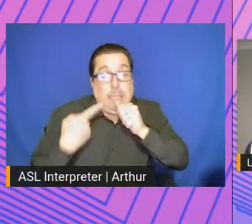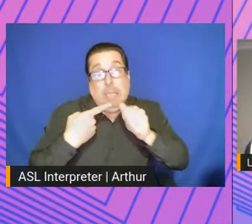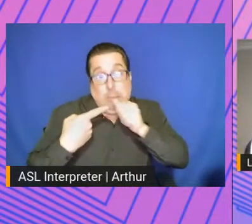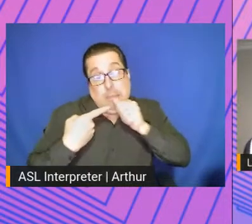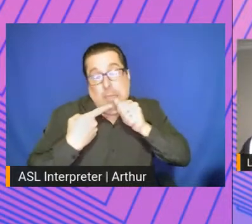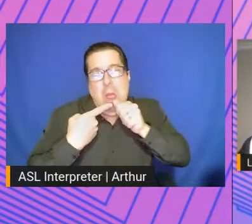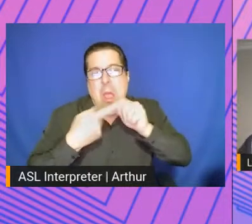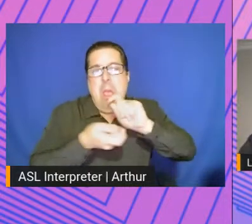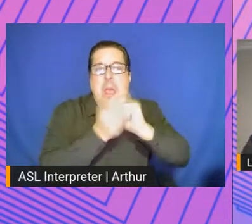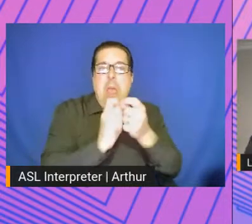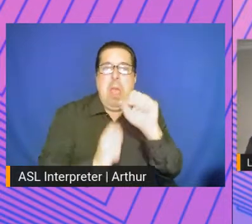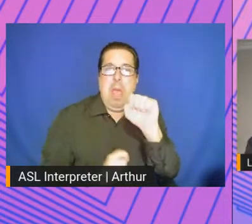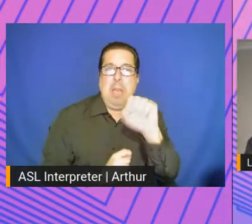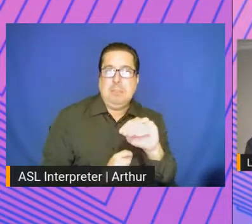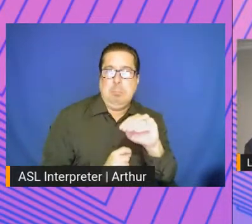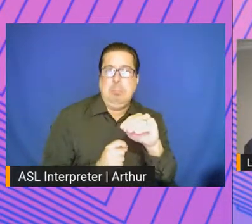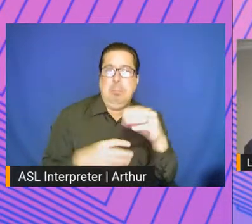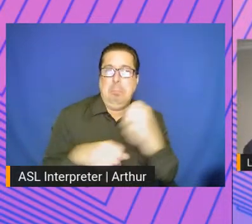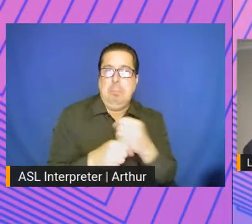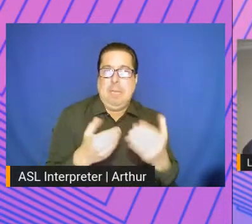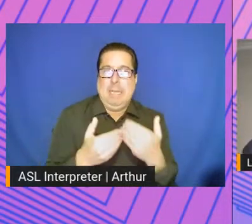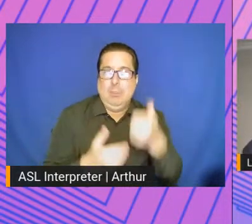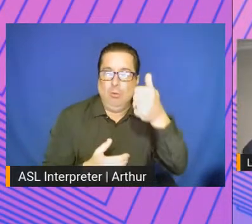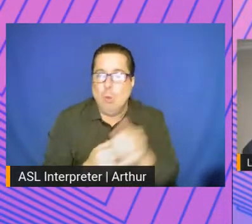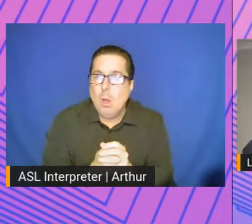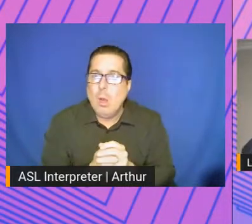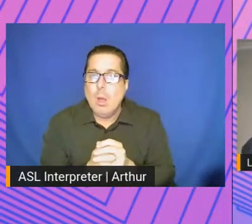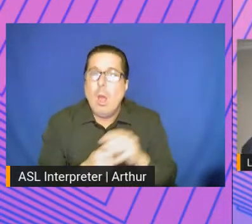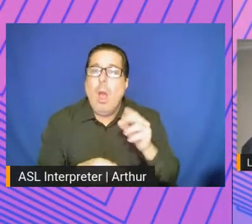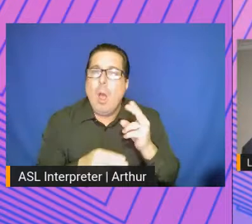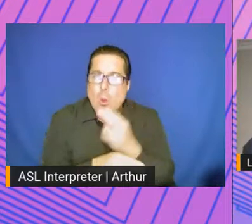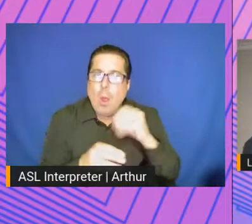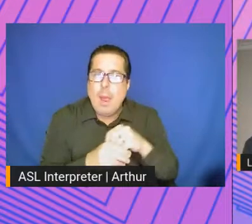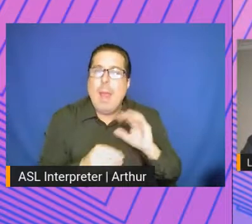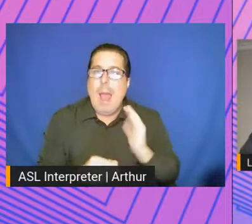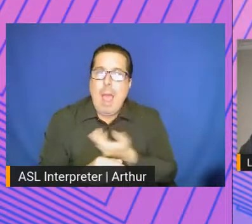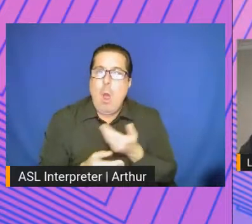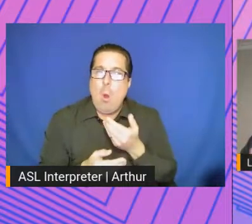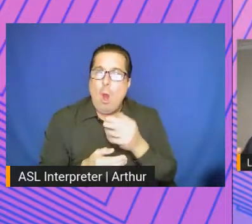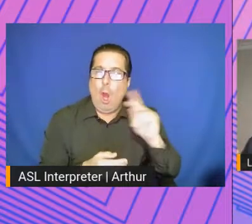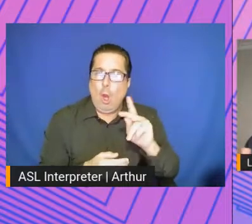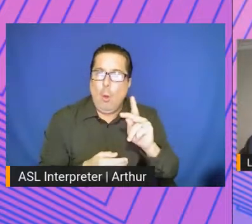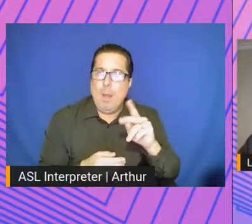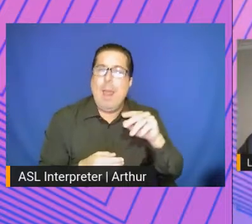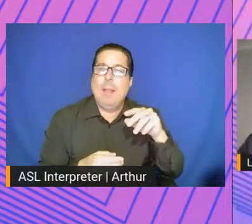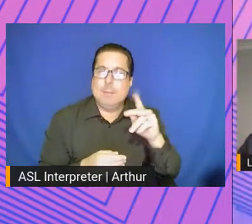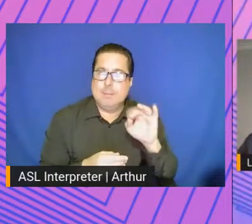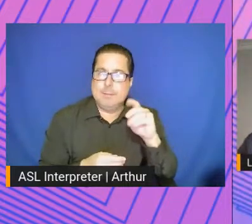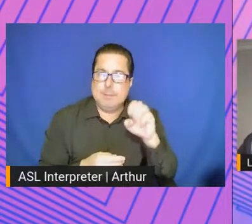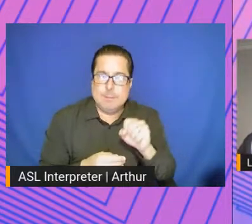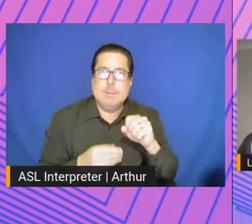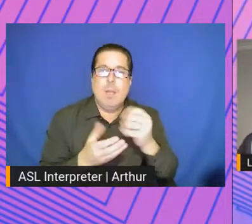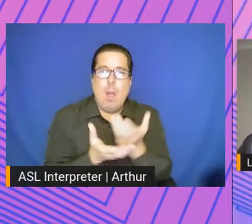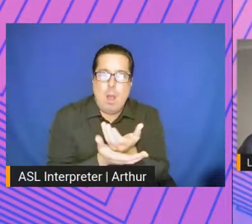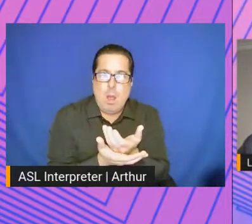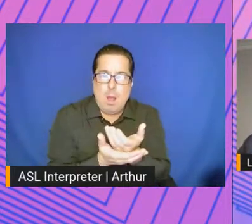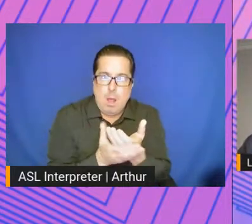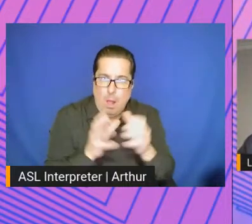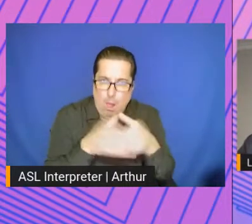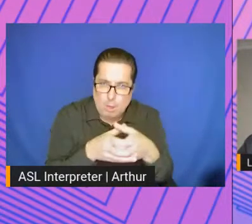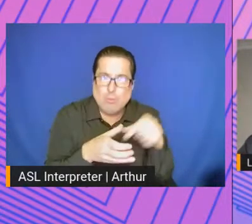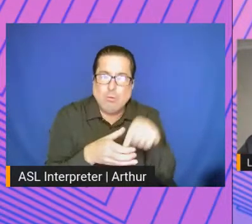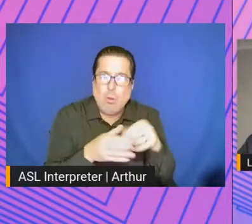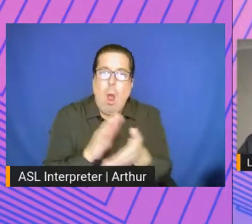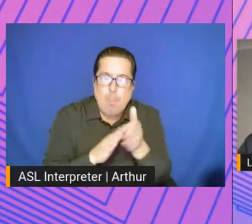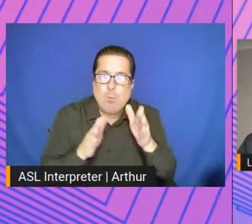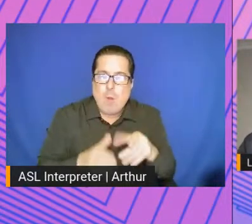secrets from SM and bring them into our Kubernetes cluster and expose them over there? And so we were using the external secrets operator, and this is a